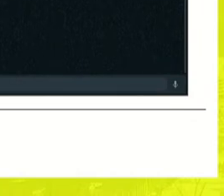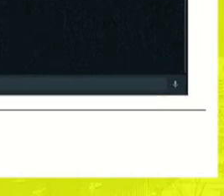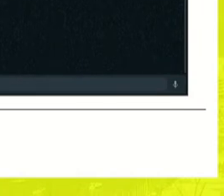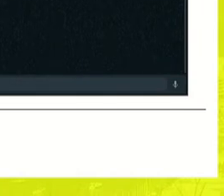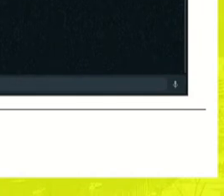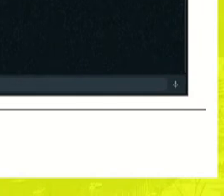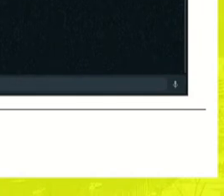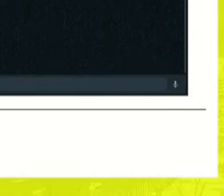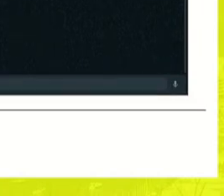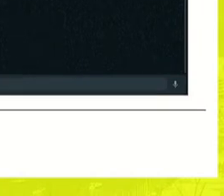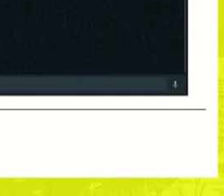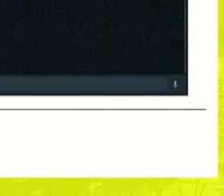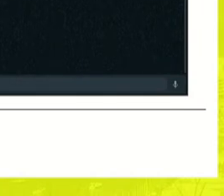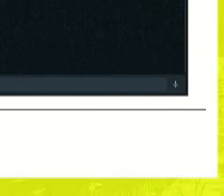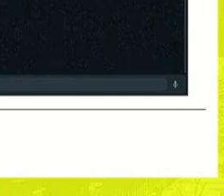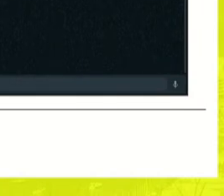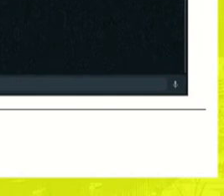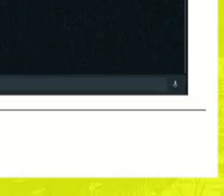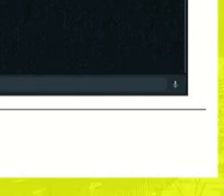user